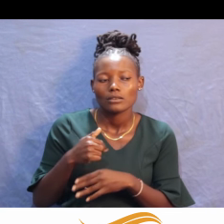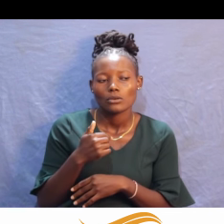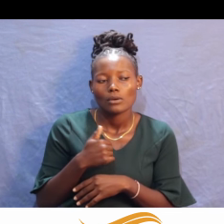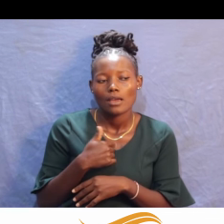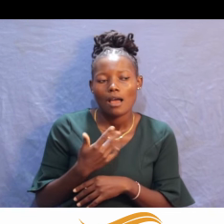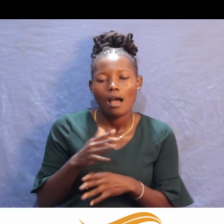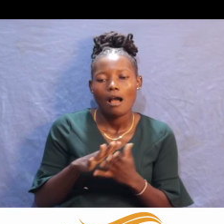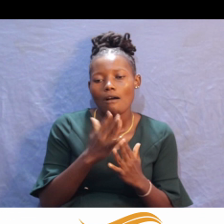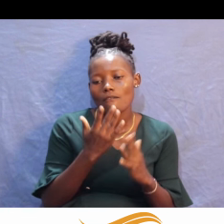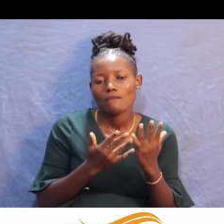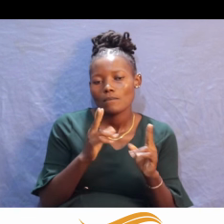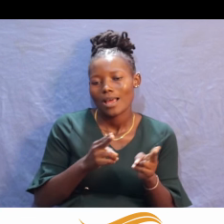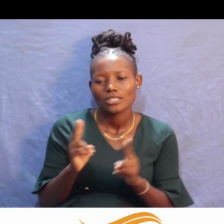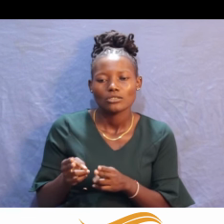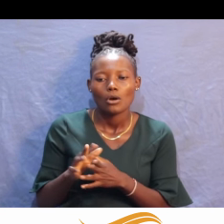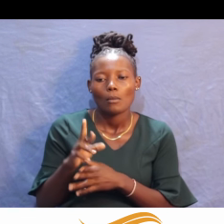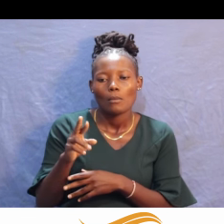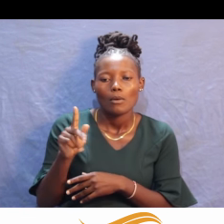Remember, normal blood pressure is about